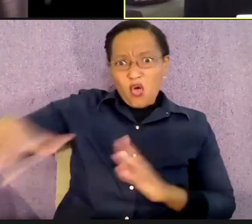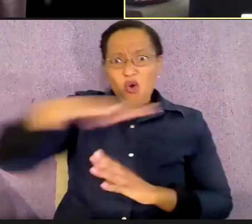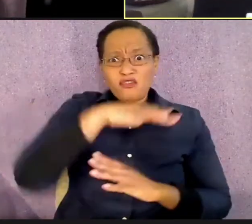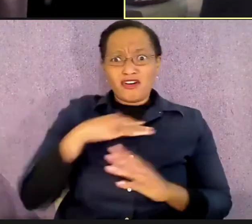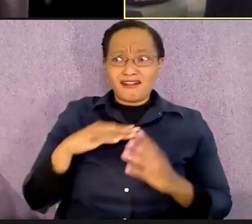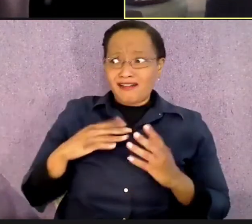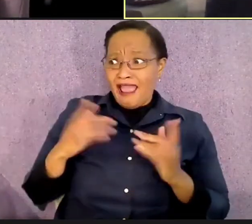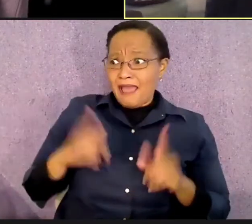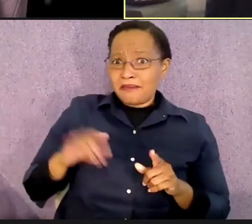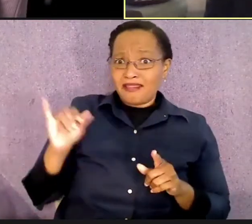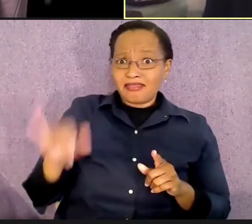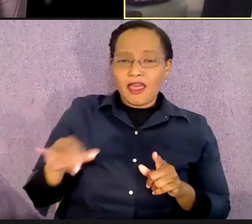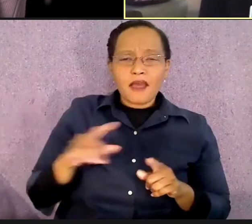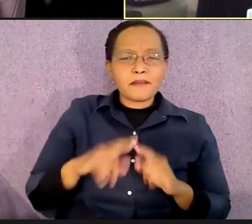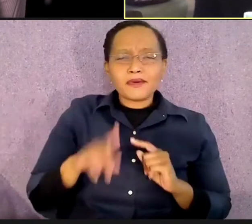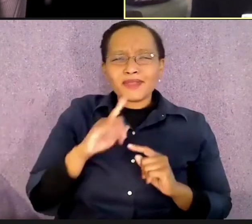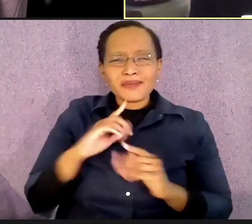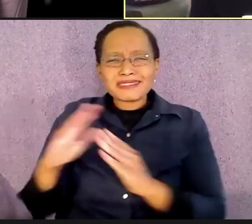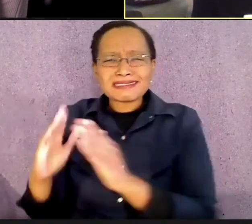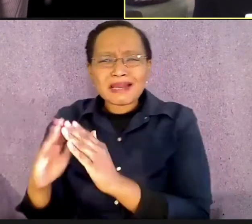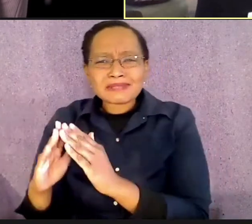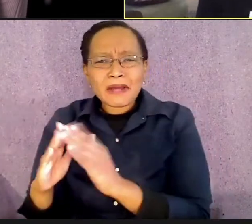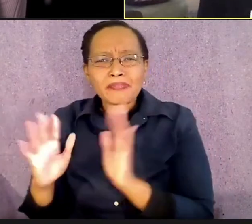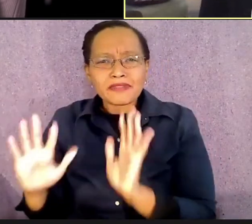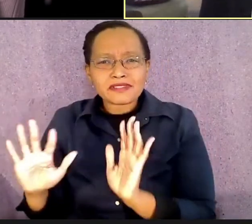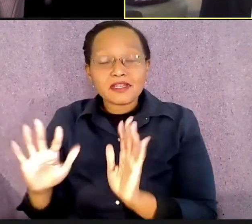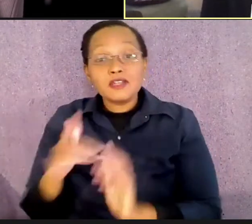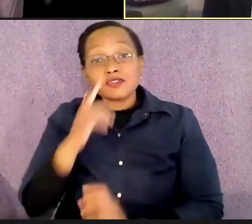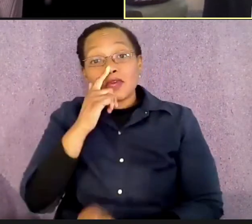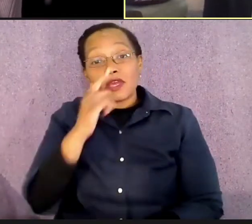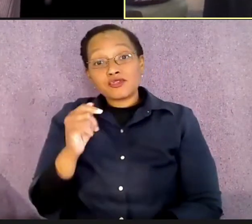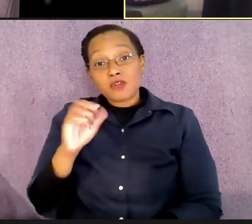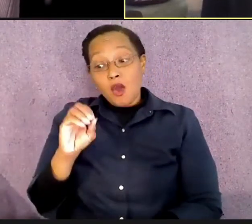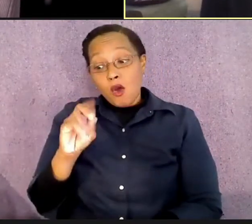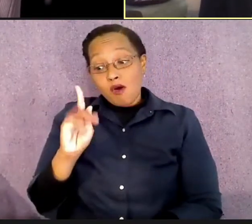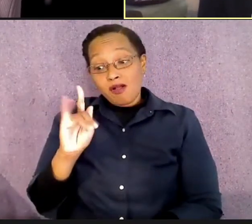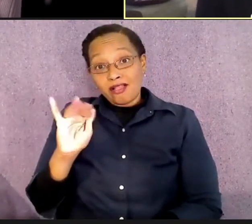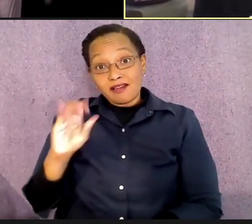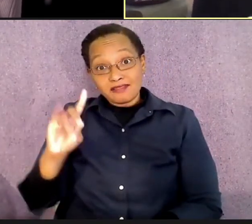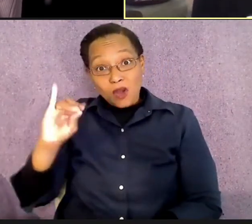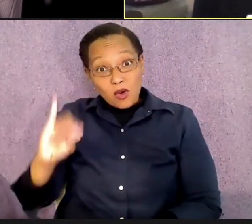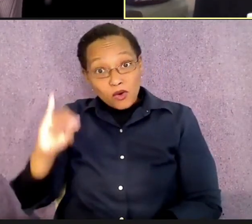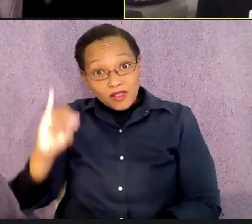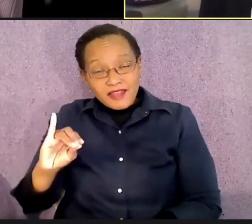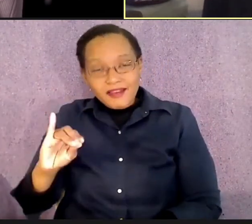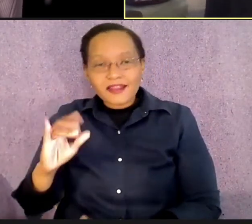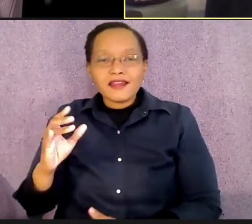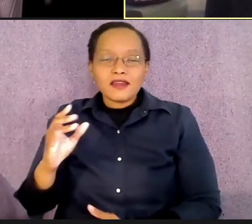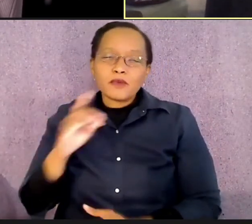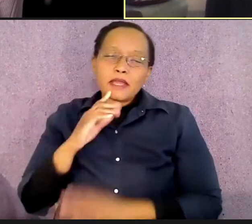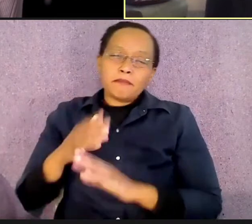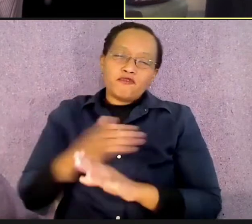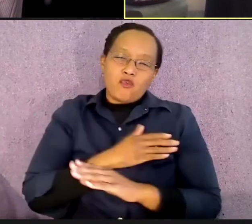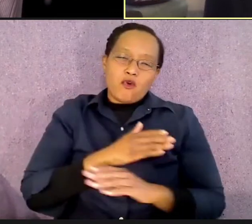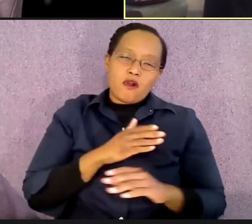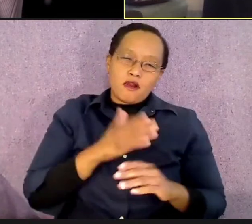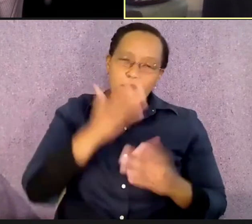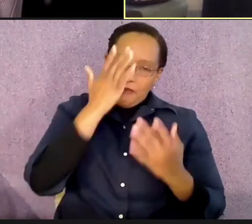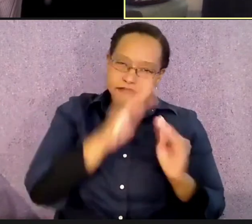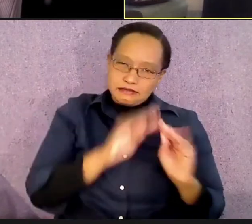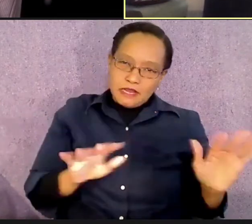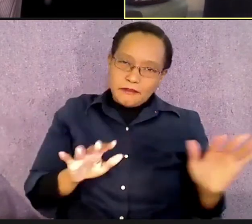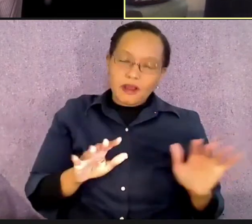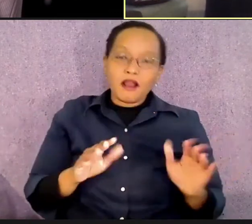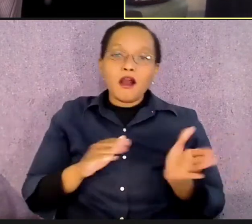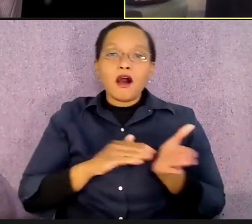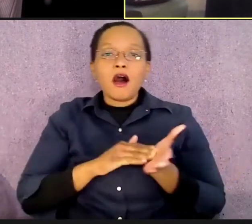I think the things that I get frustrated with about Oakland is when it's described as, and this is all sort of pre-pandemic, as a great place to